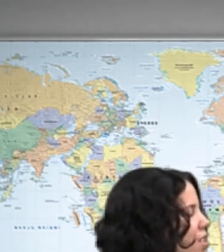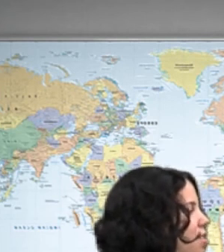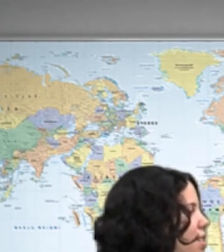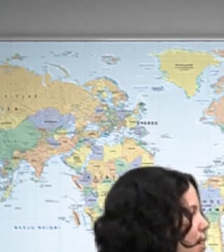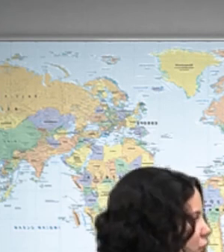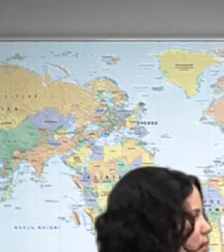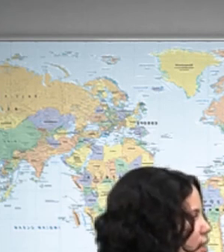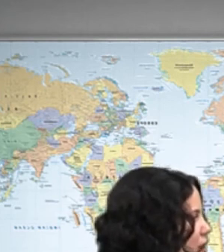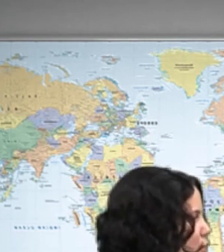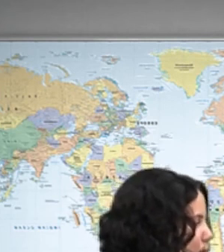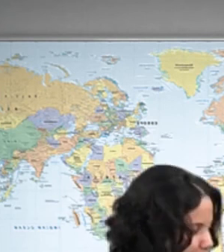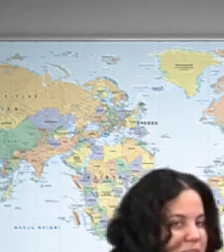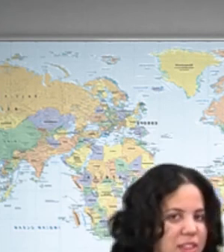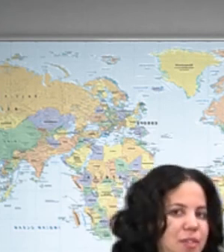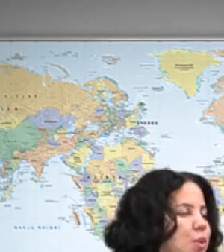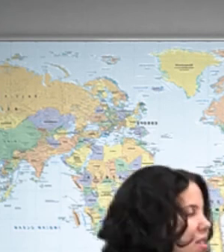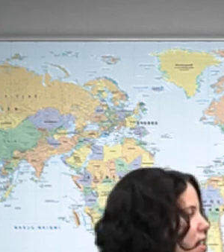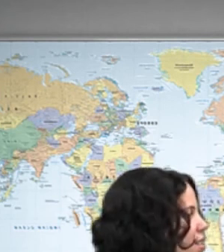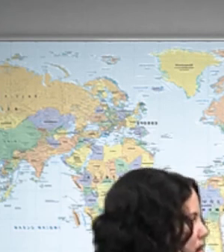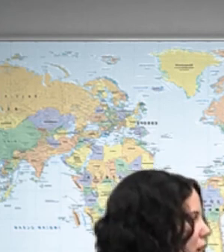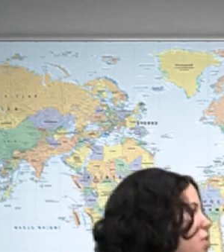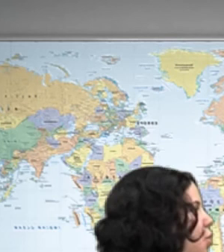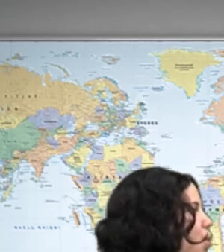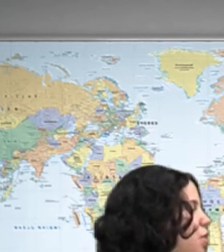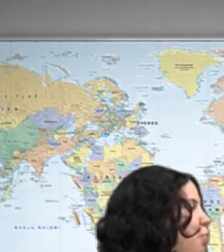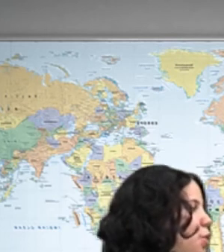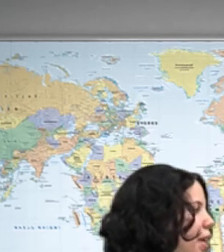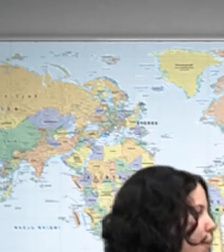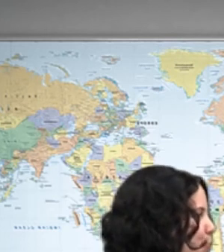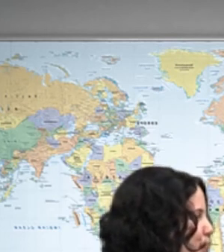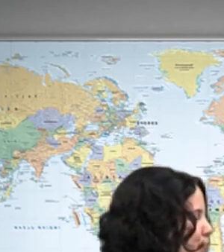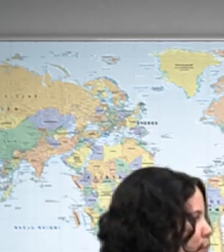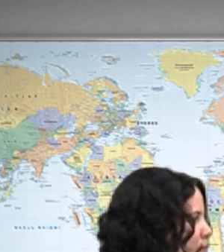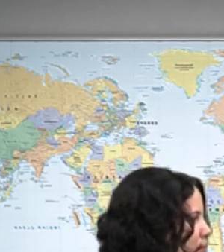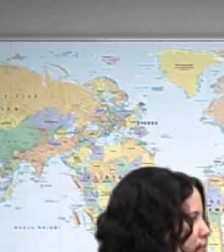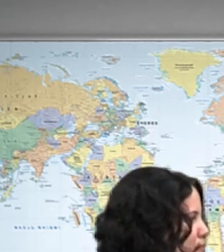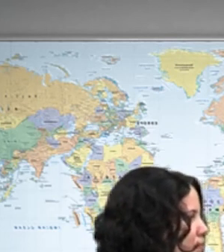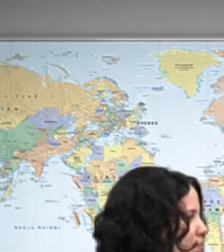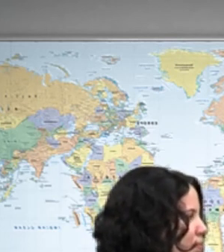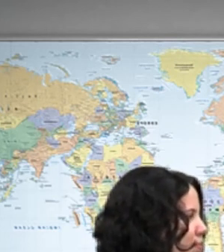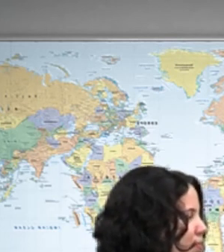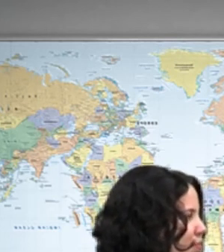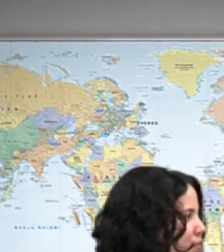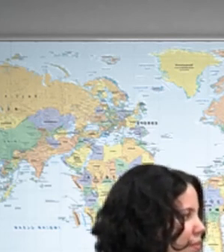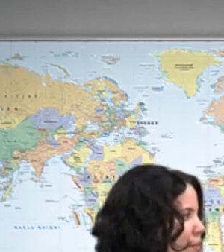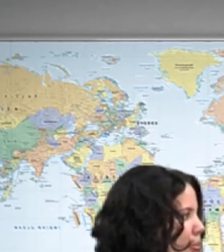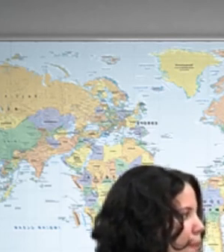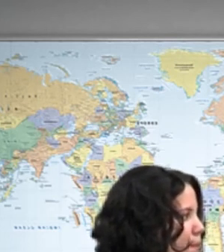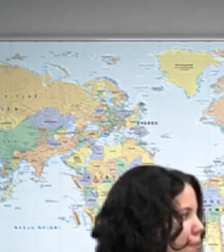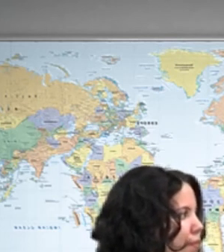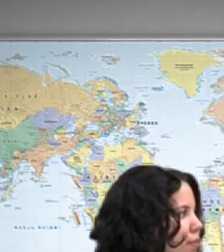please just introduce yourself to me and the viewers and just run us through what you've been doing here. Thank you very much for having me. My name is